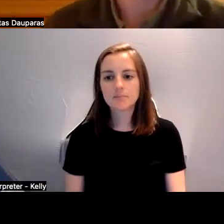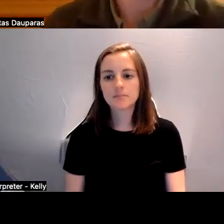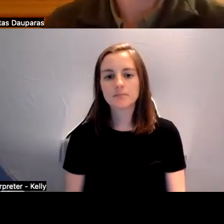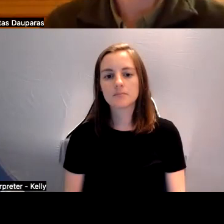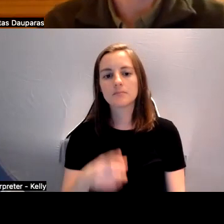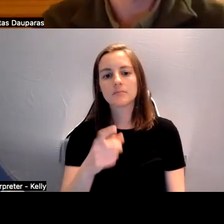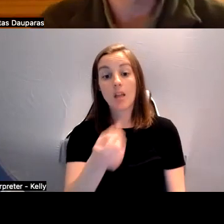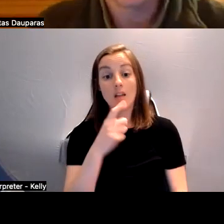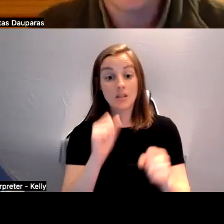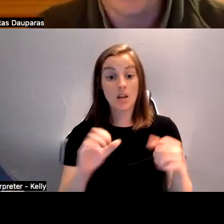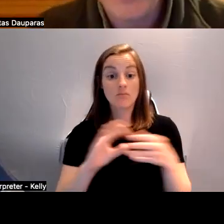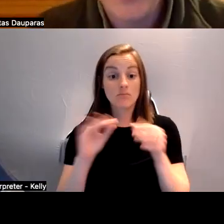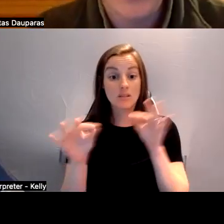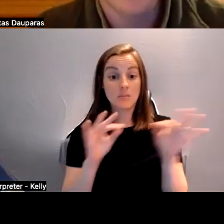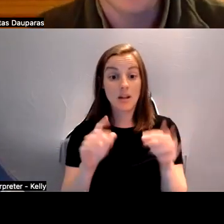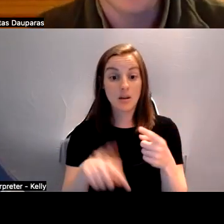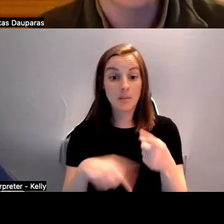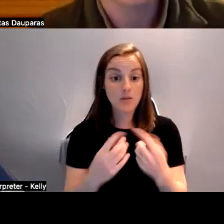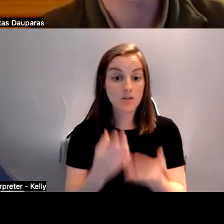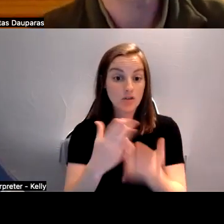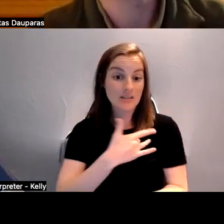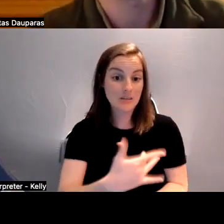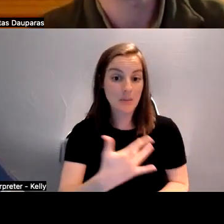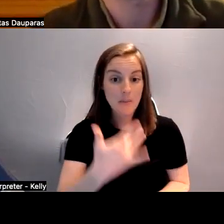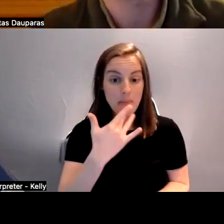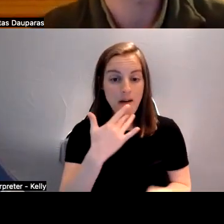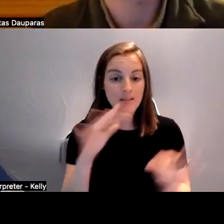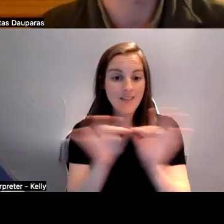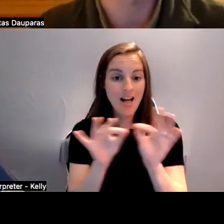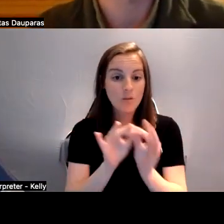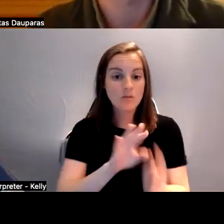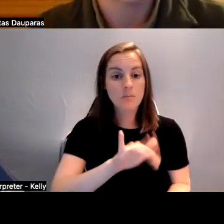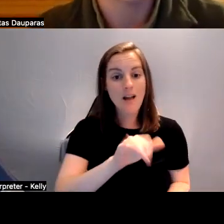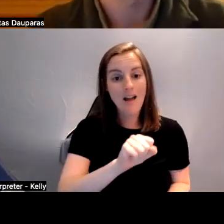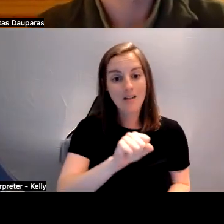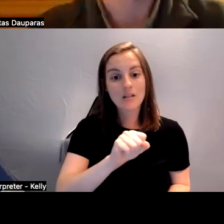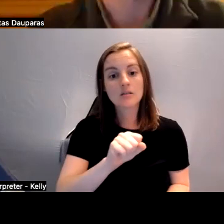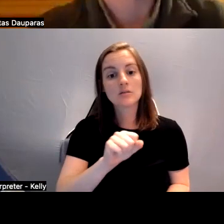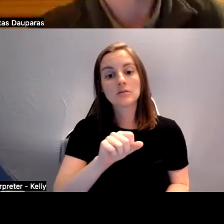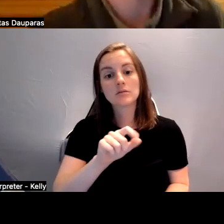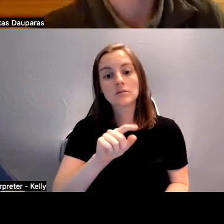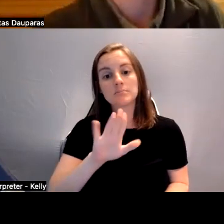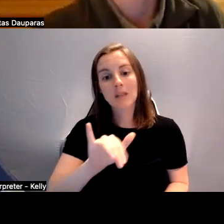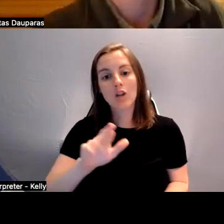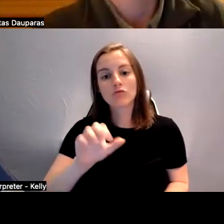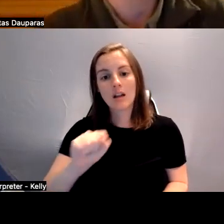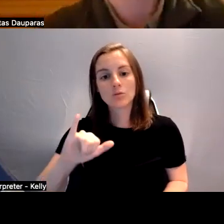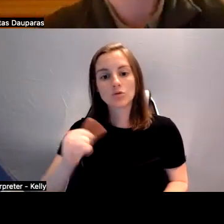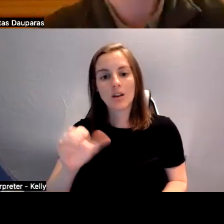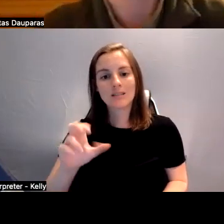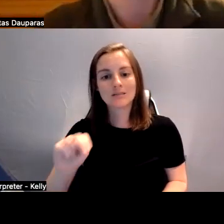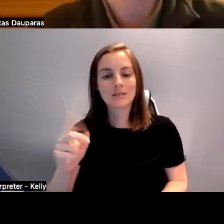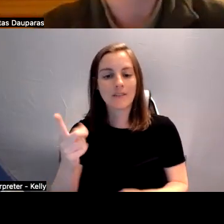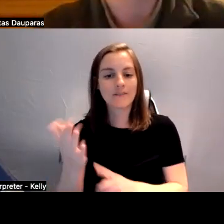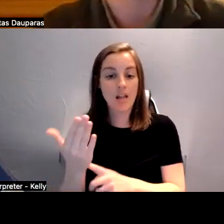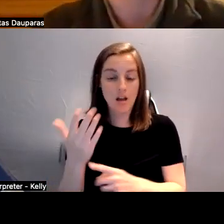So now asking, can you speak towards suggesting typical bias values or the bias by residue JSON flag? So there is a possibility to add